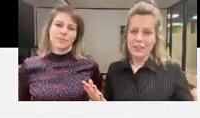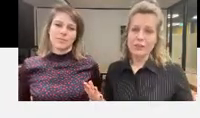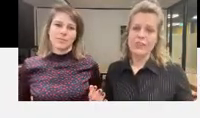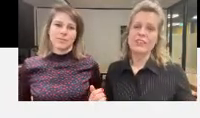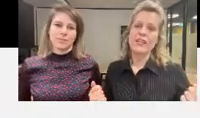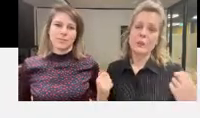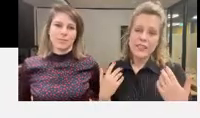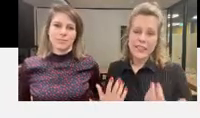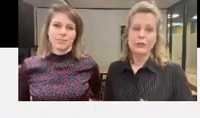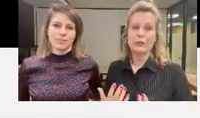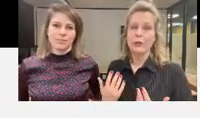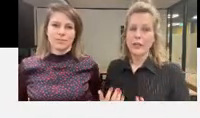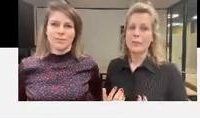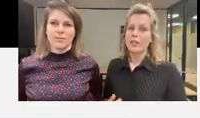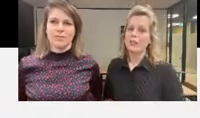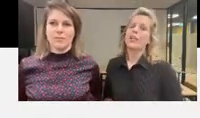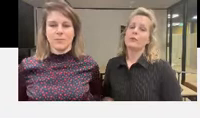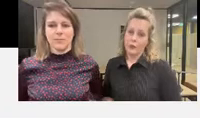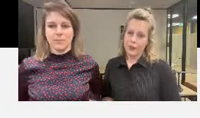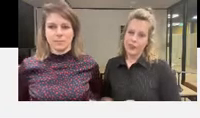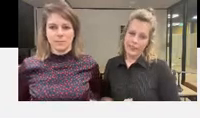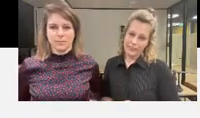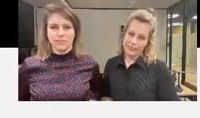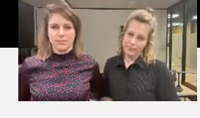this conference, and we thank you very much